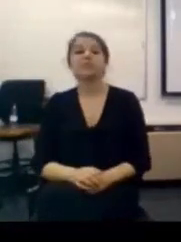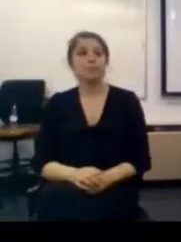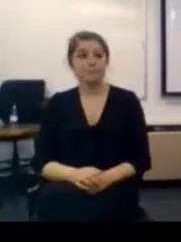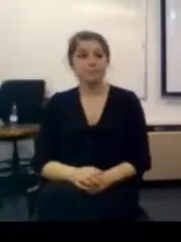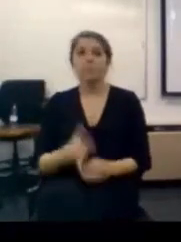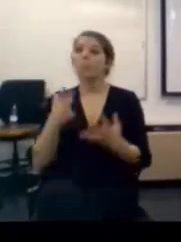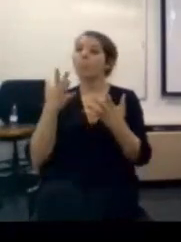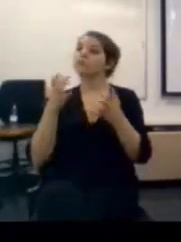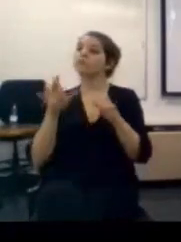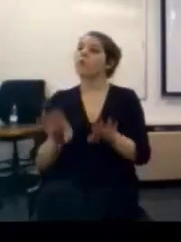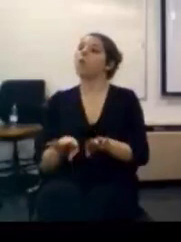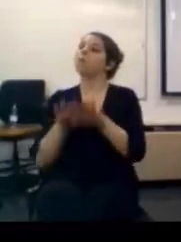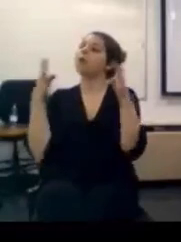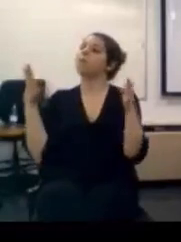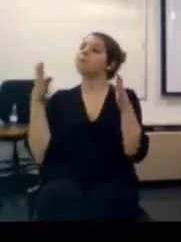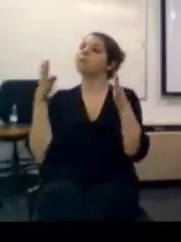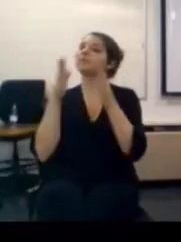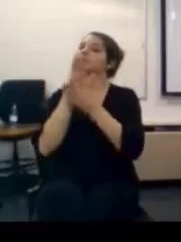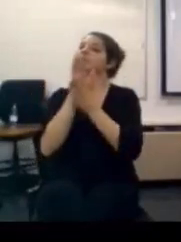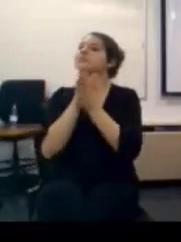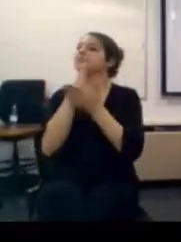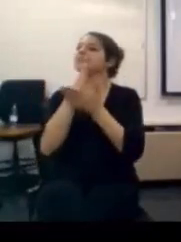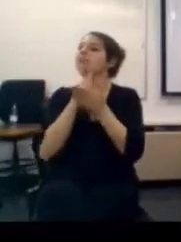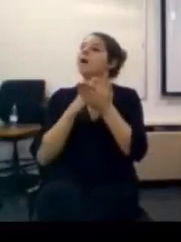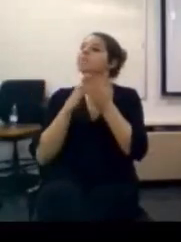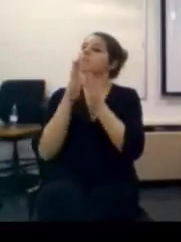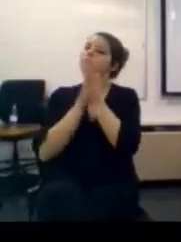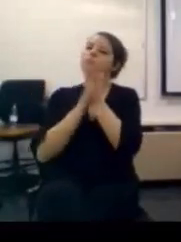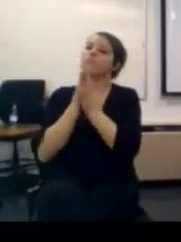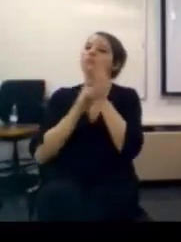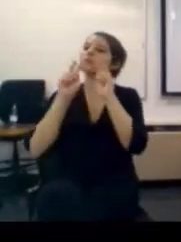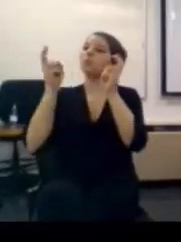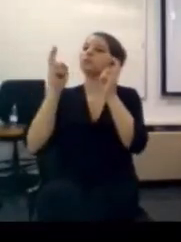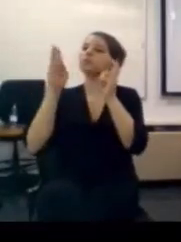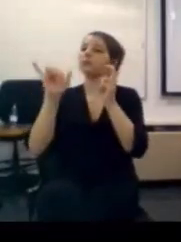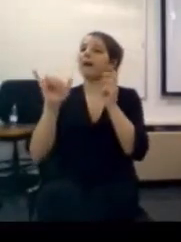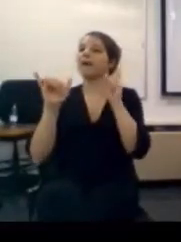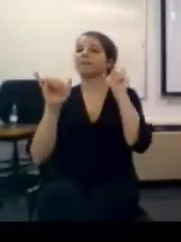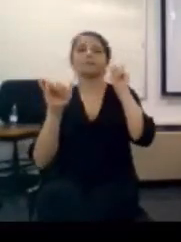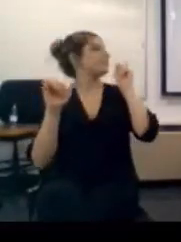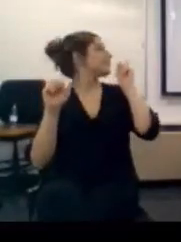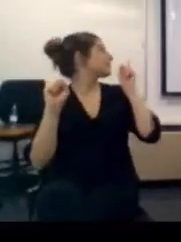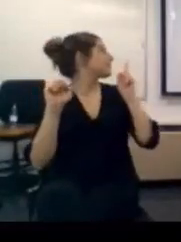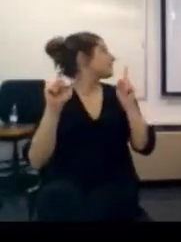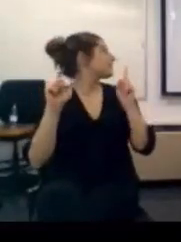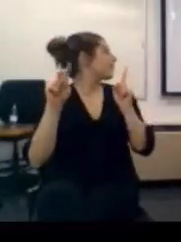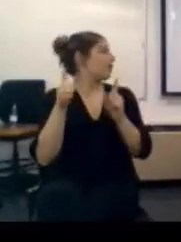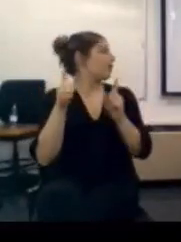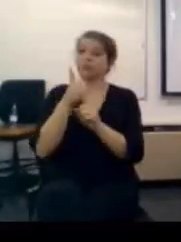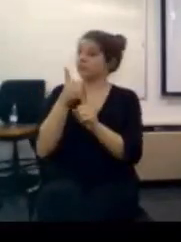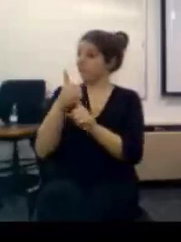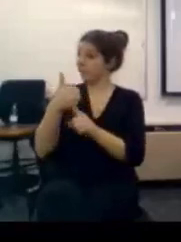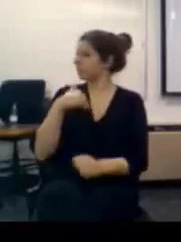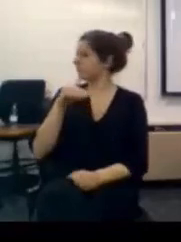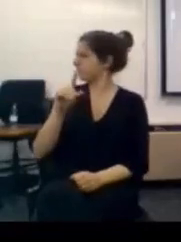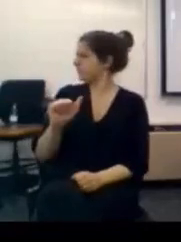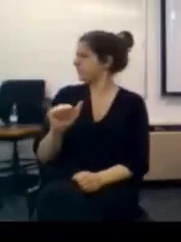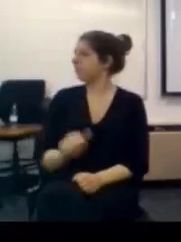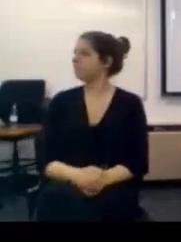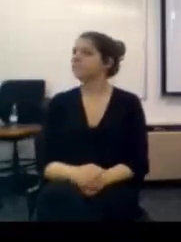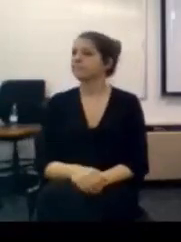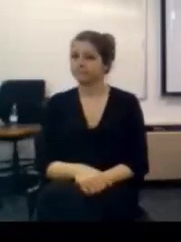So, we want to open up with a few motivational quotes by Selena Gomez, who lives